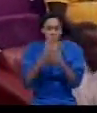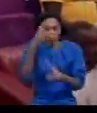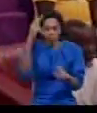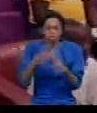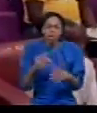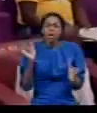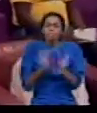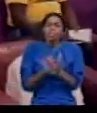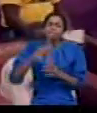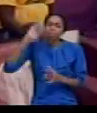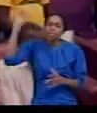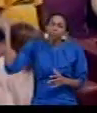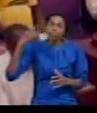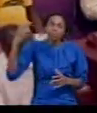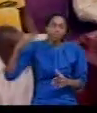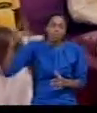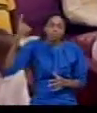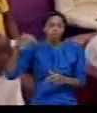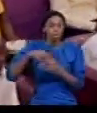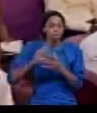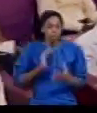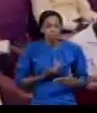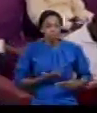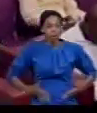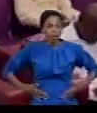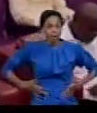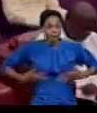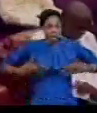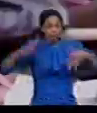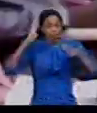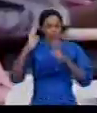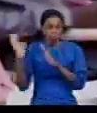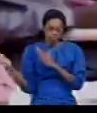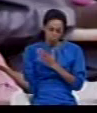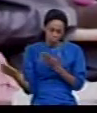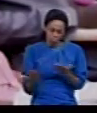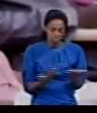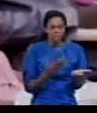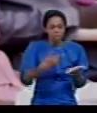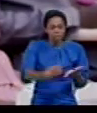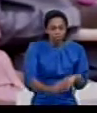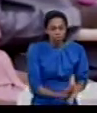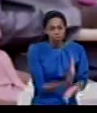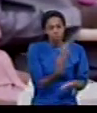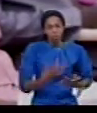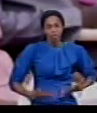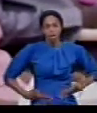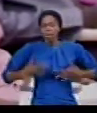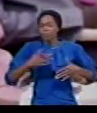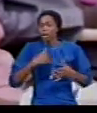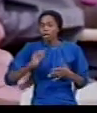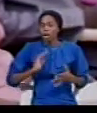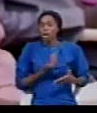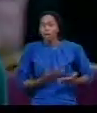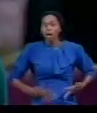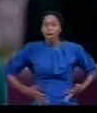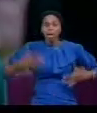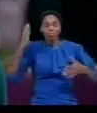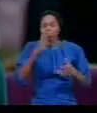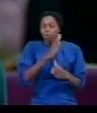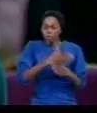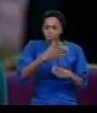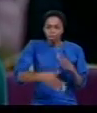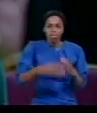of God in our lives will bring the new life. In our lives will totally be new. Look at